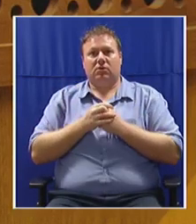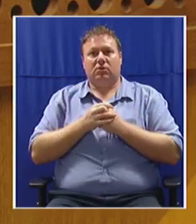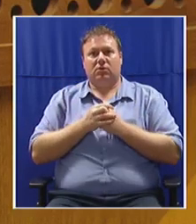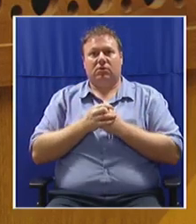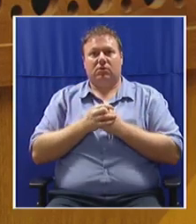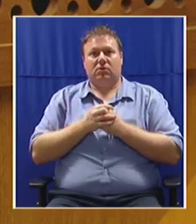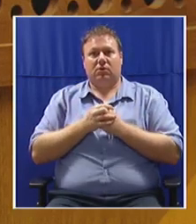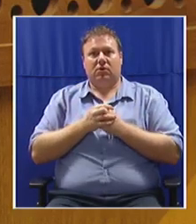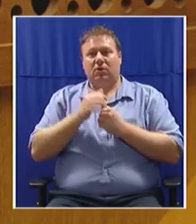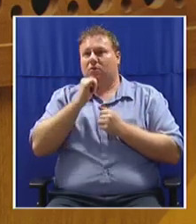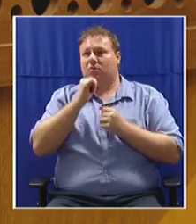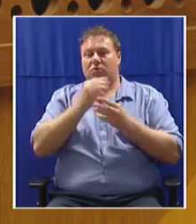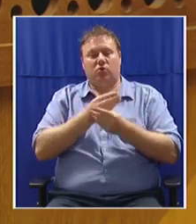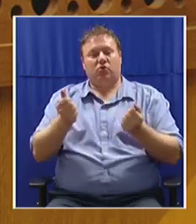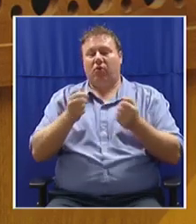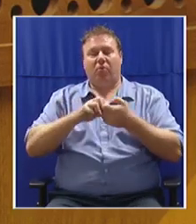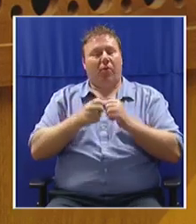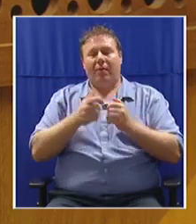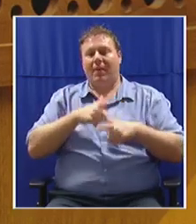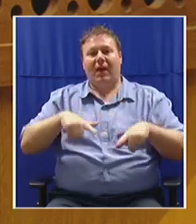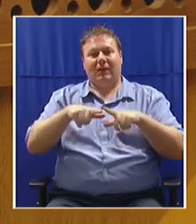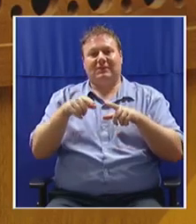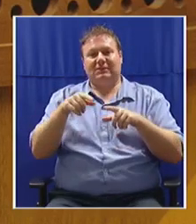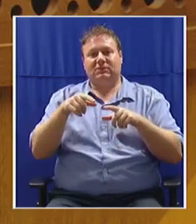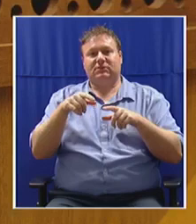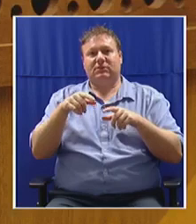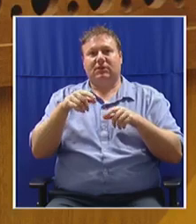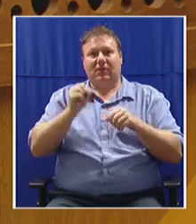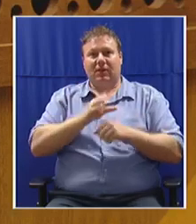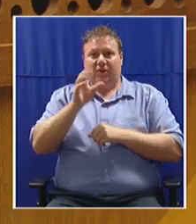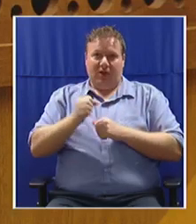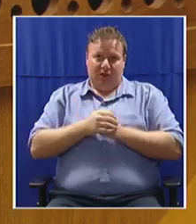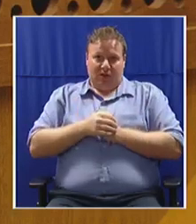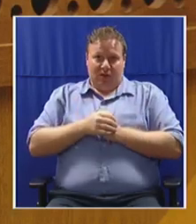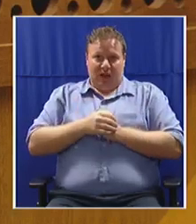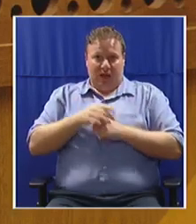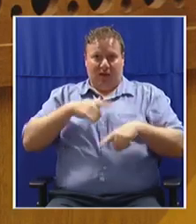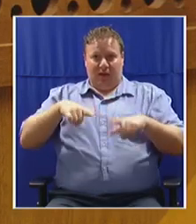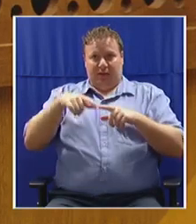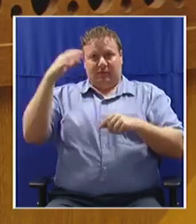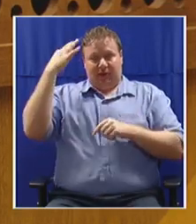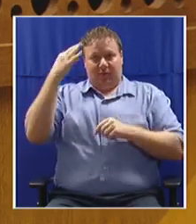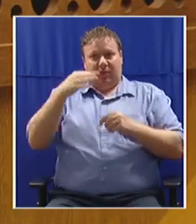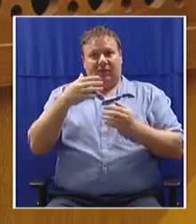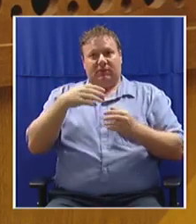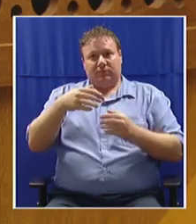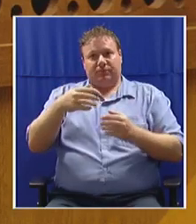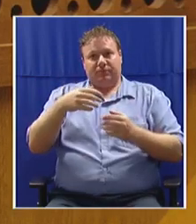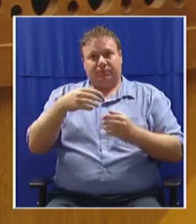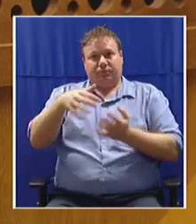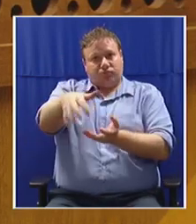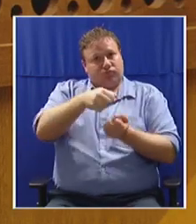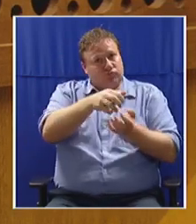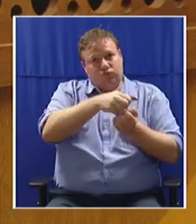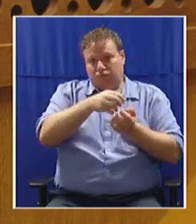of land in our country. The land that the government has already expropriated and redistributed to has